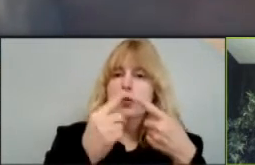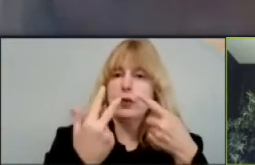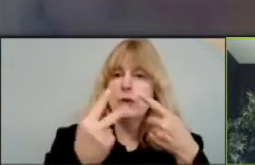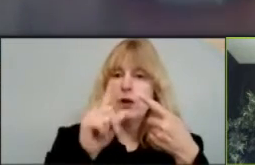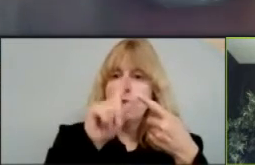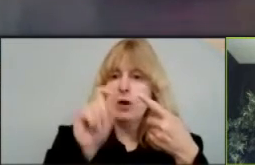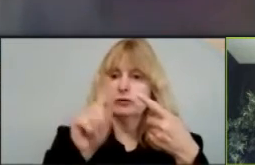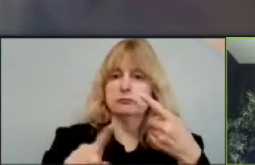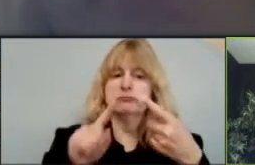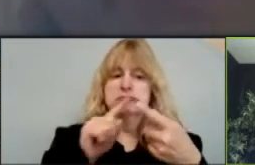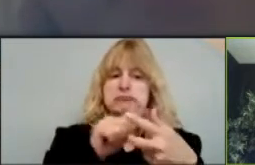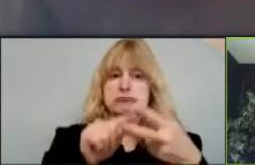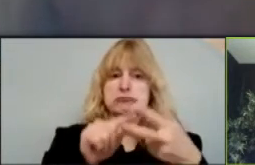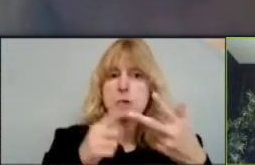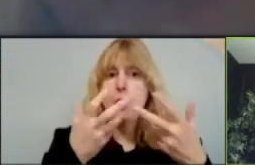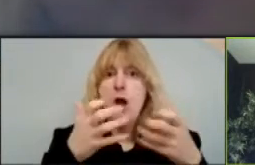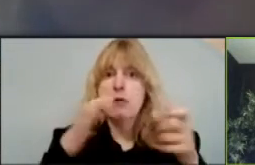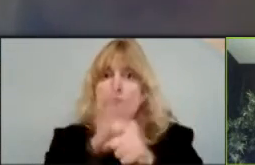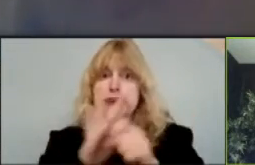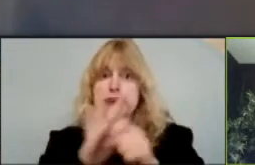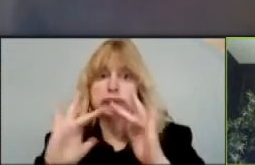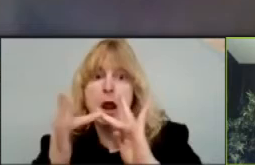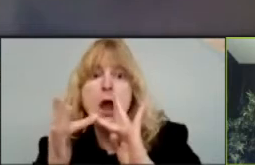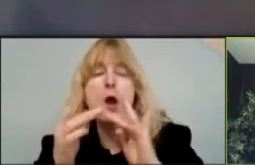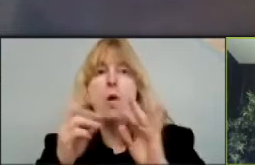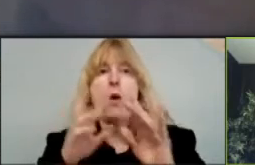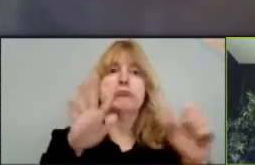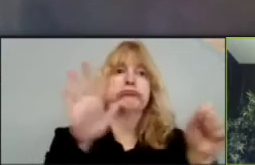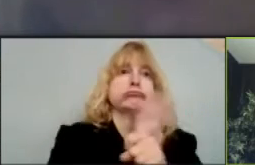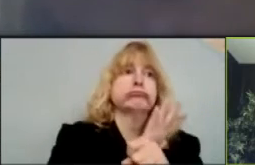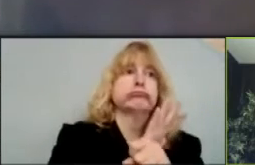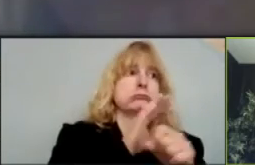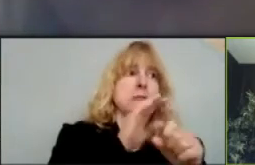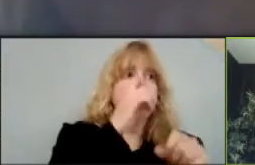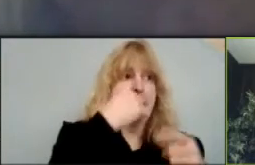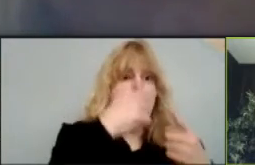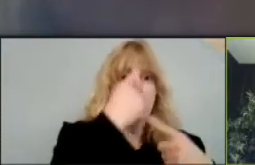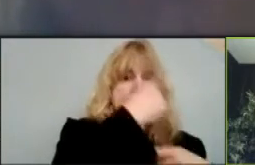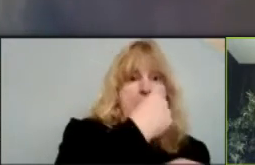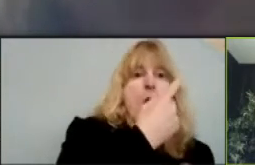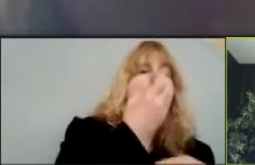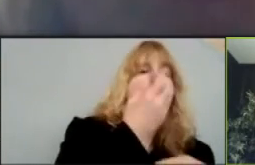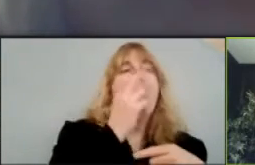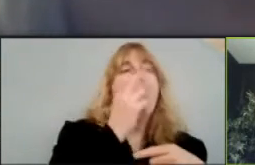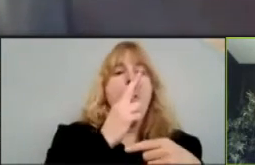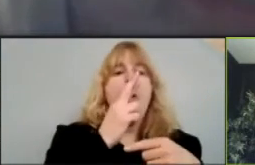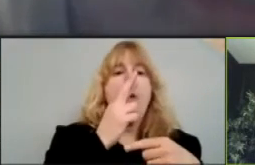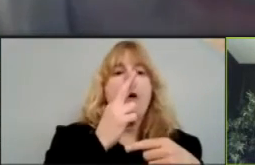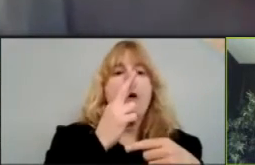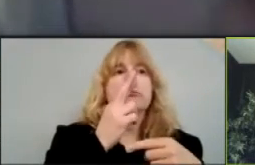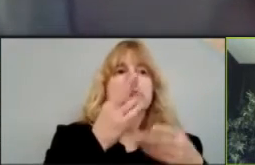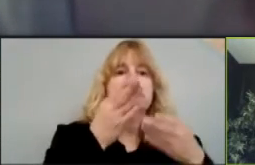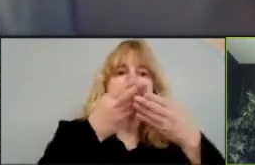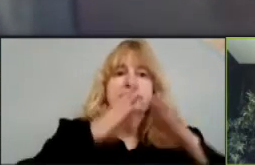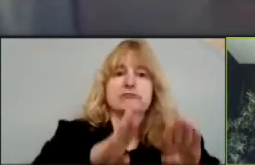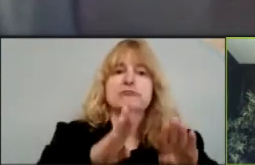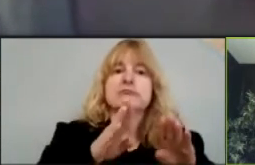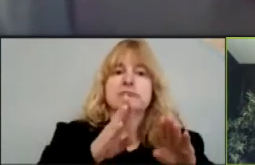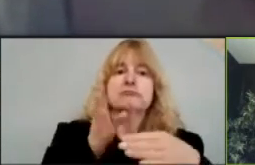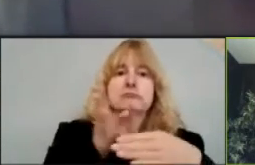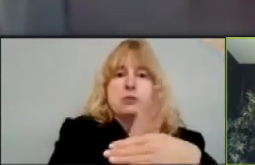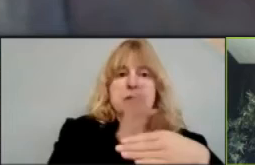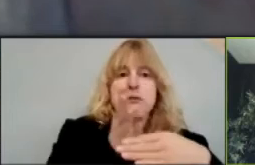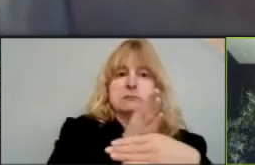online, completely in person, or a hybrid, a combination of the two. We'll also be